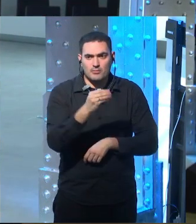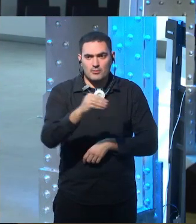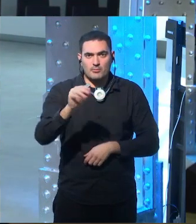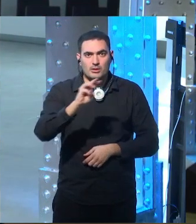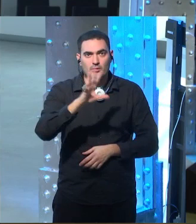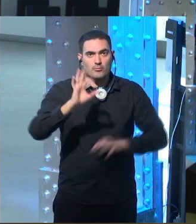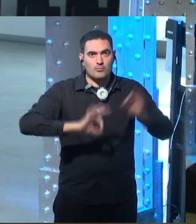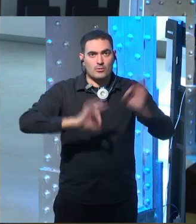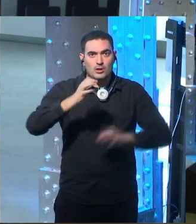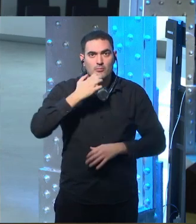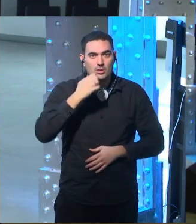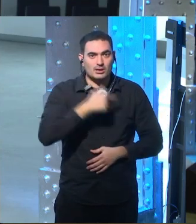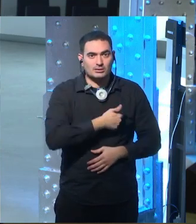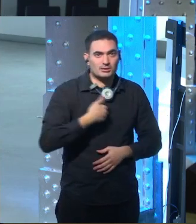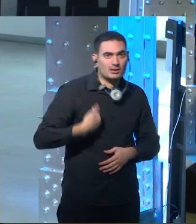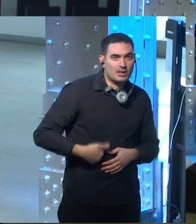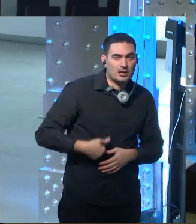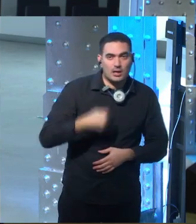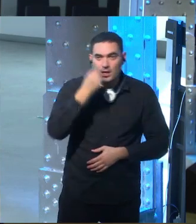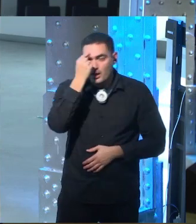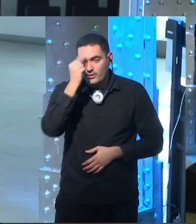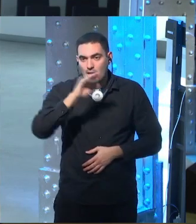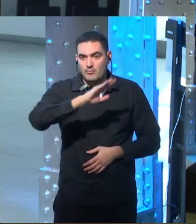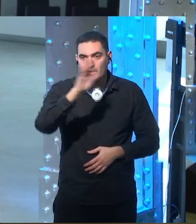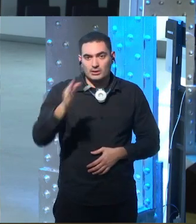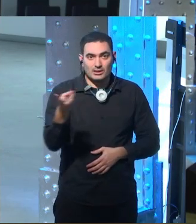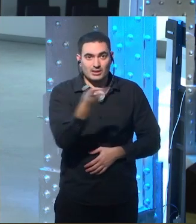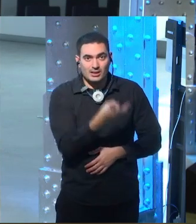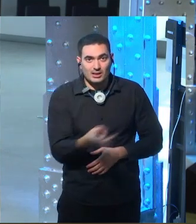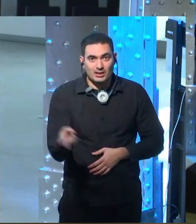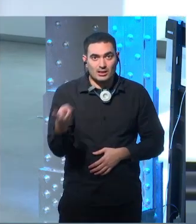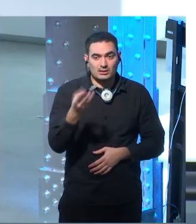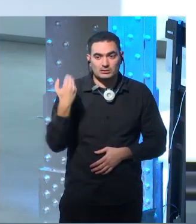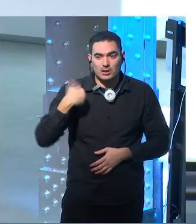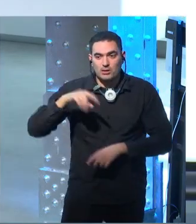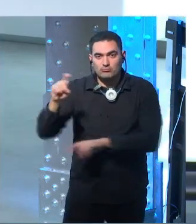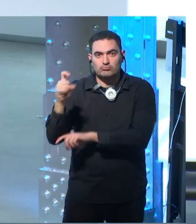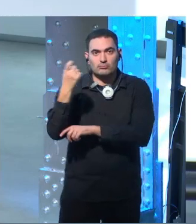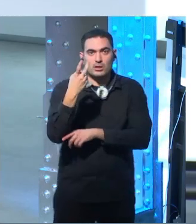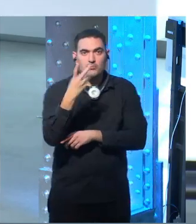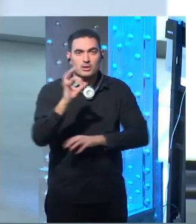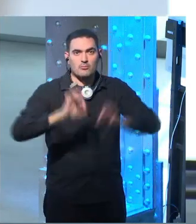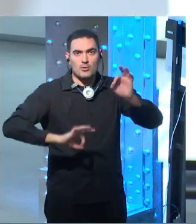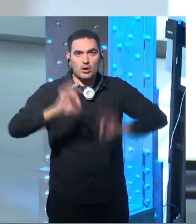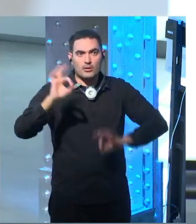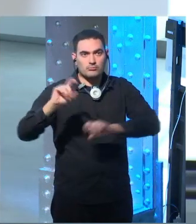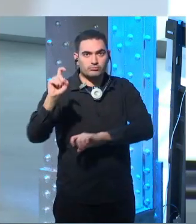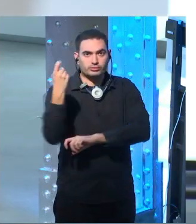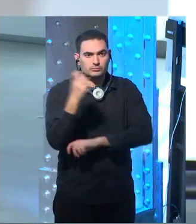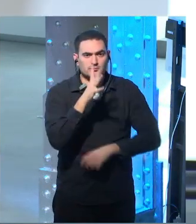already peaked below 20%. And the reason for this is that even in those